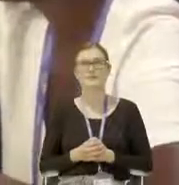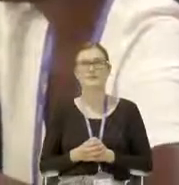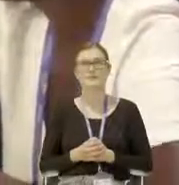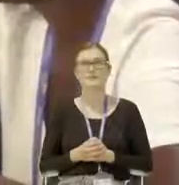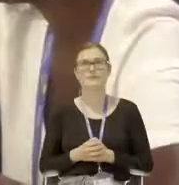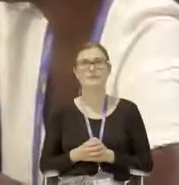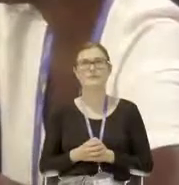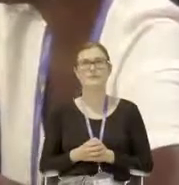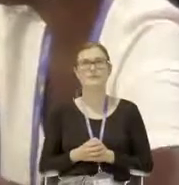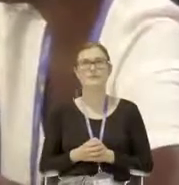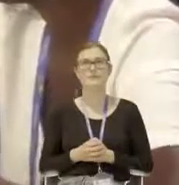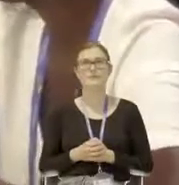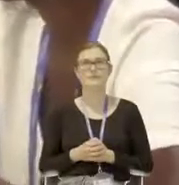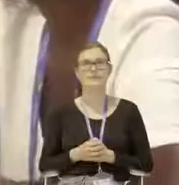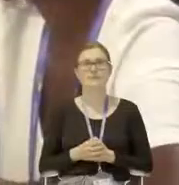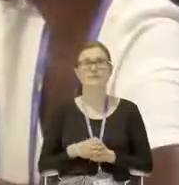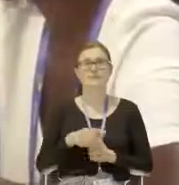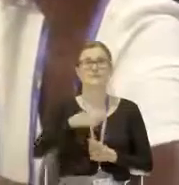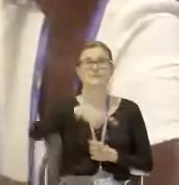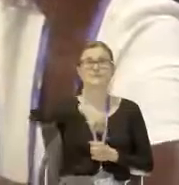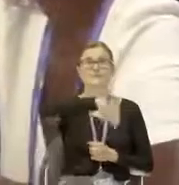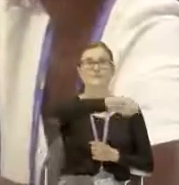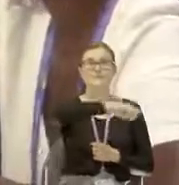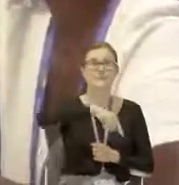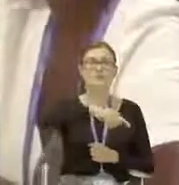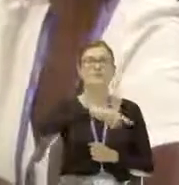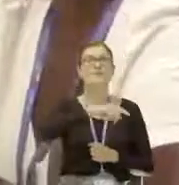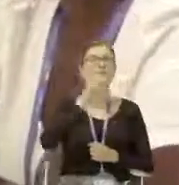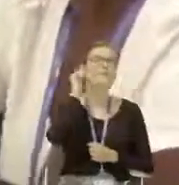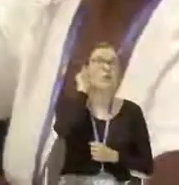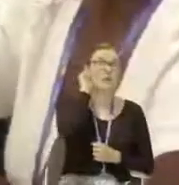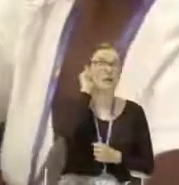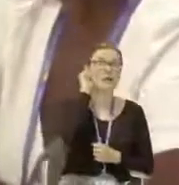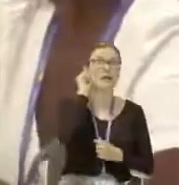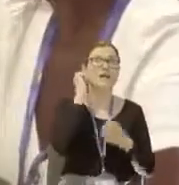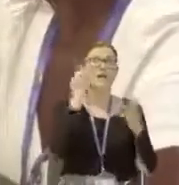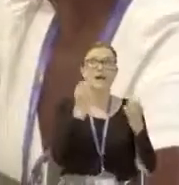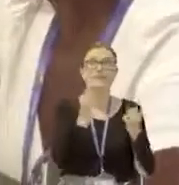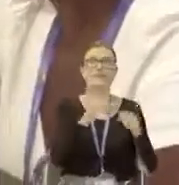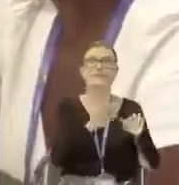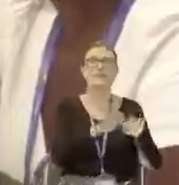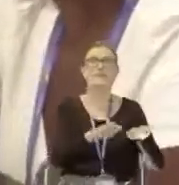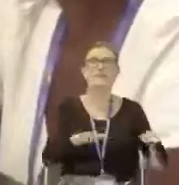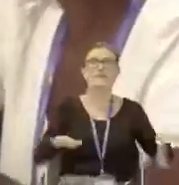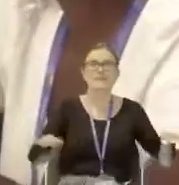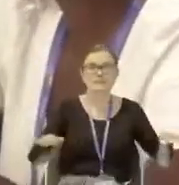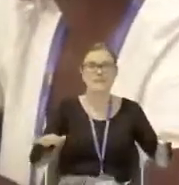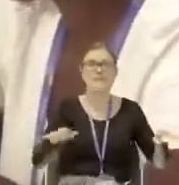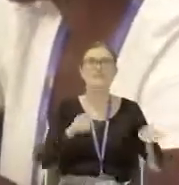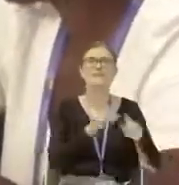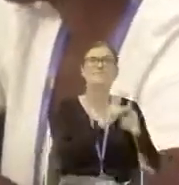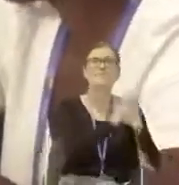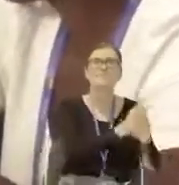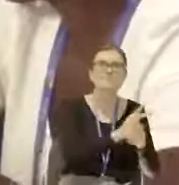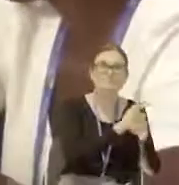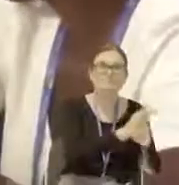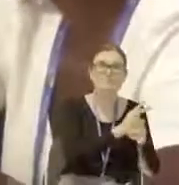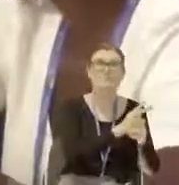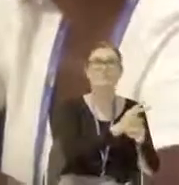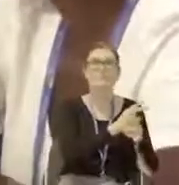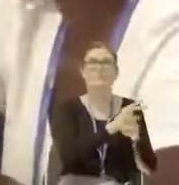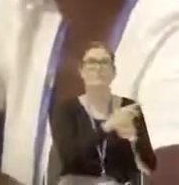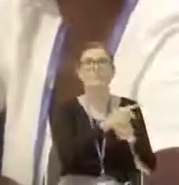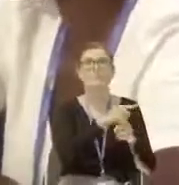that I wanted to mention in reviewing the new urban agenda with regard to women and children. That I think is important. Thank